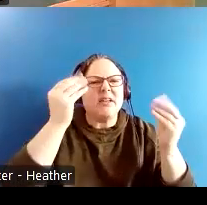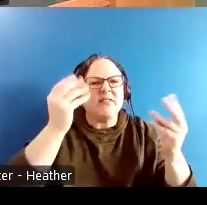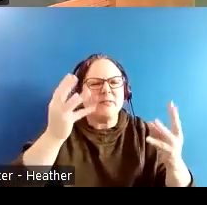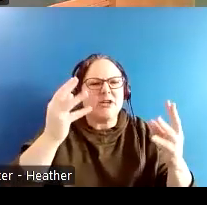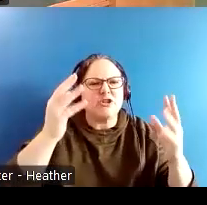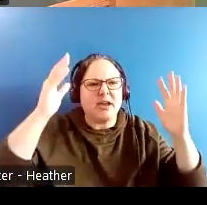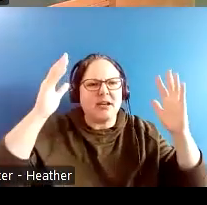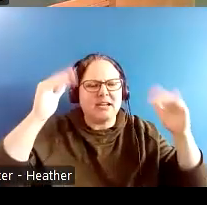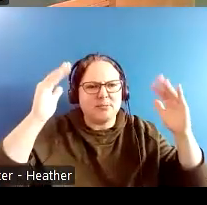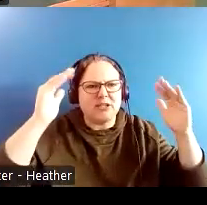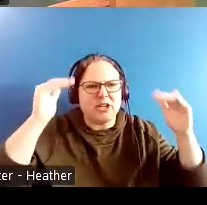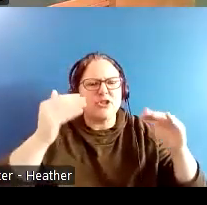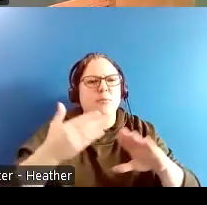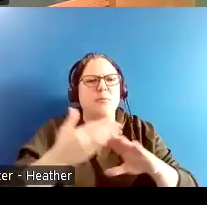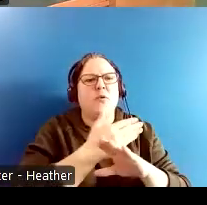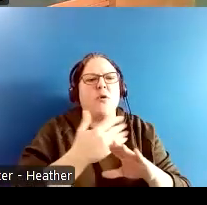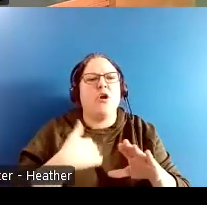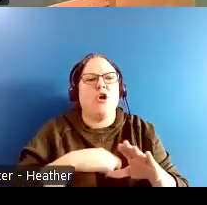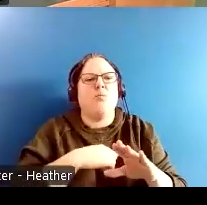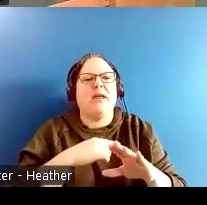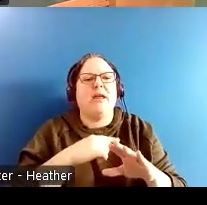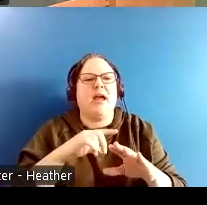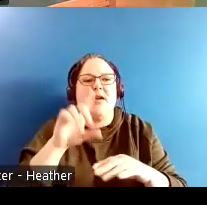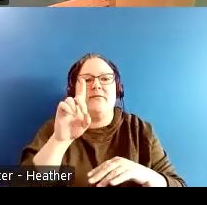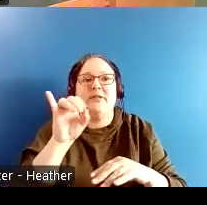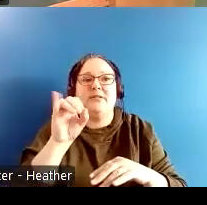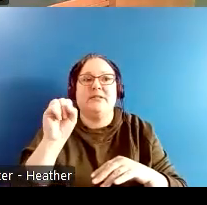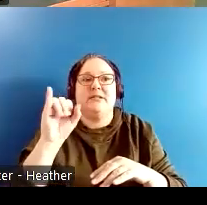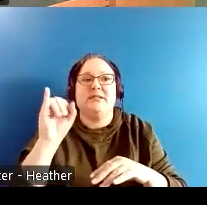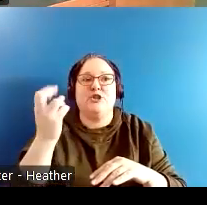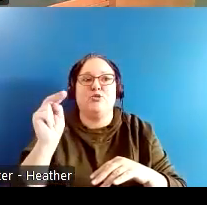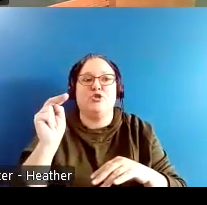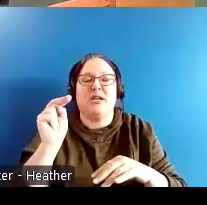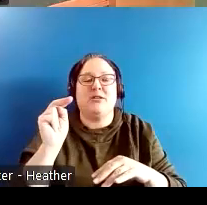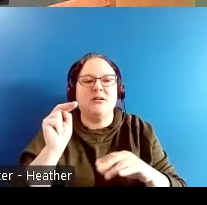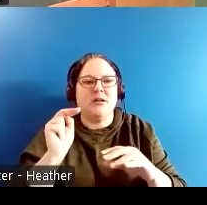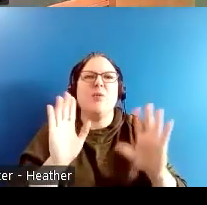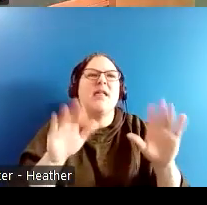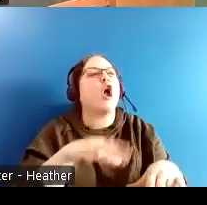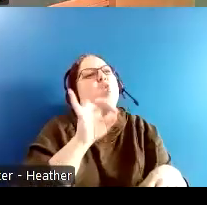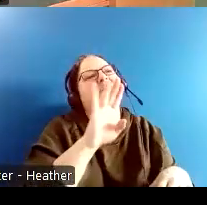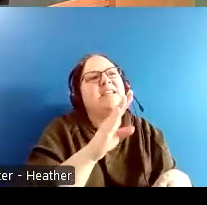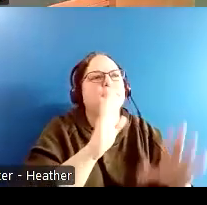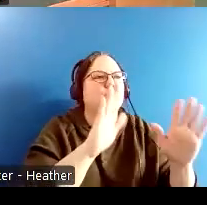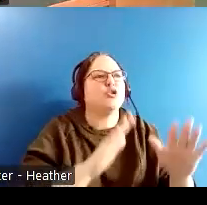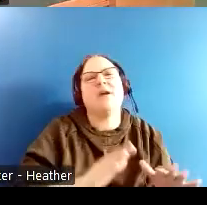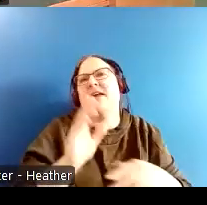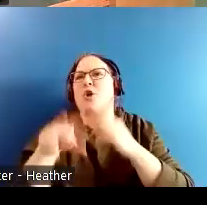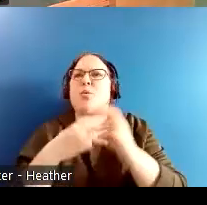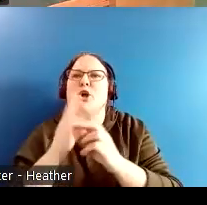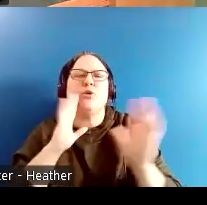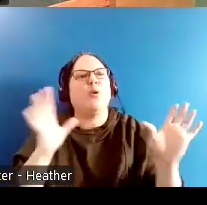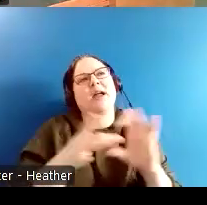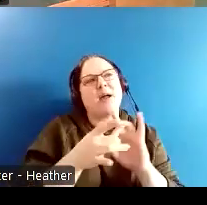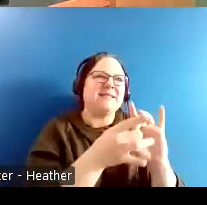the trough of disillusionment. I mean, how many times you hear about things, oh, Facebook was going to be great, it was going to bring the world together and all this